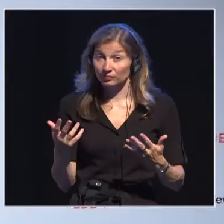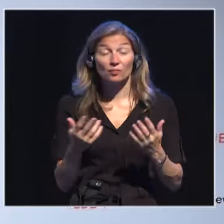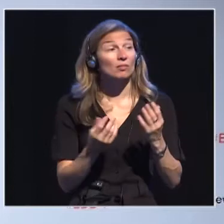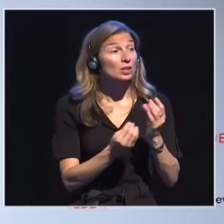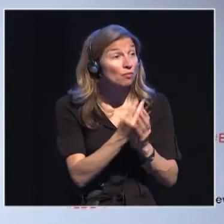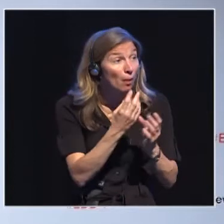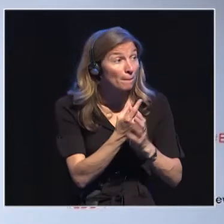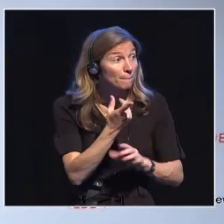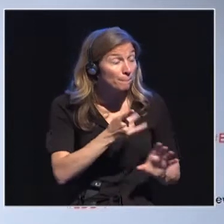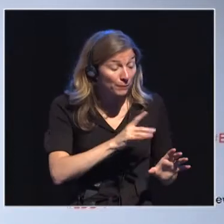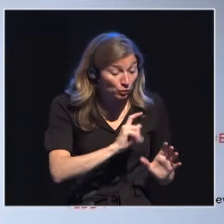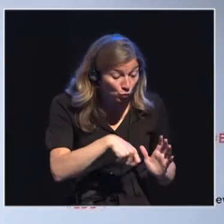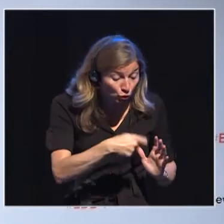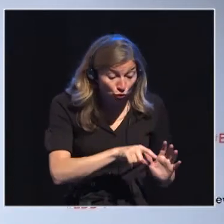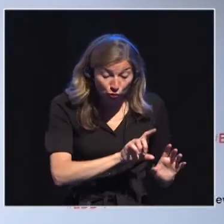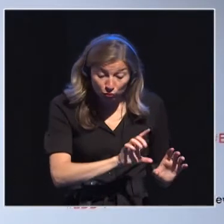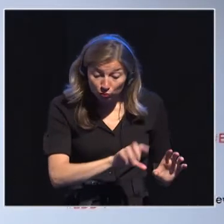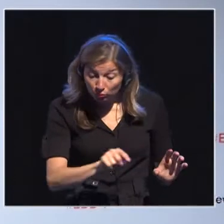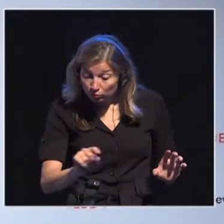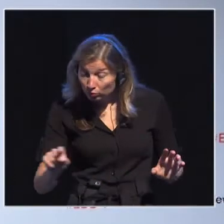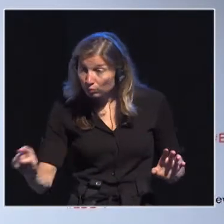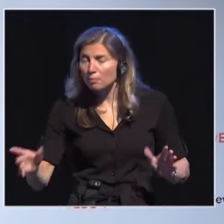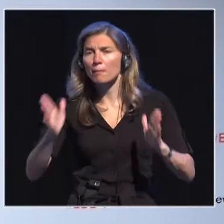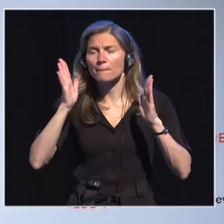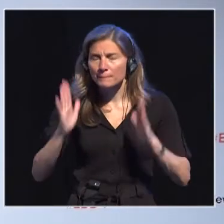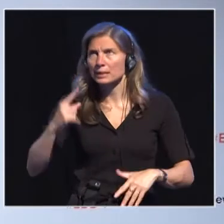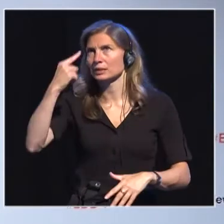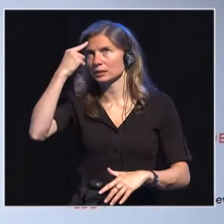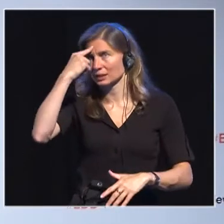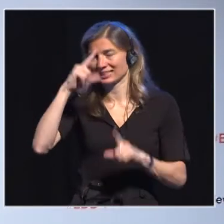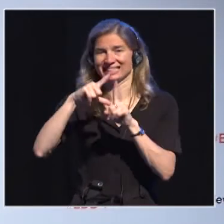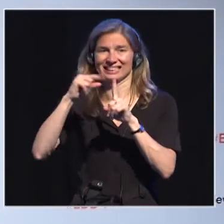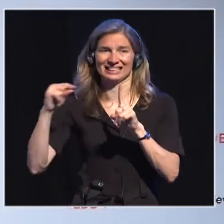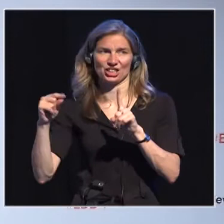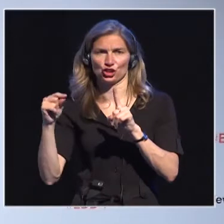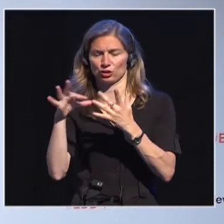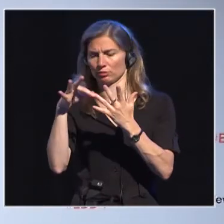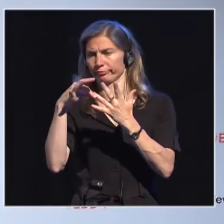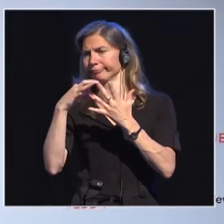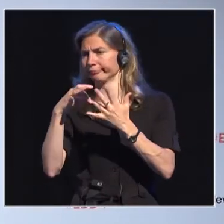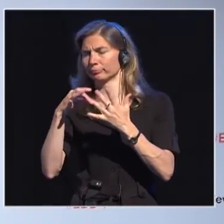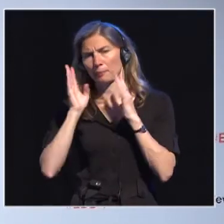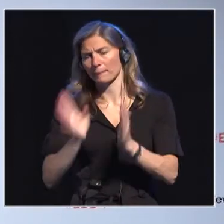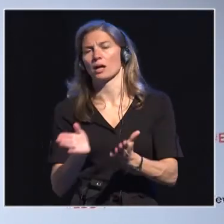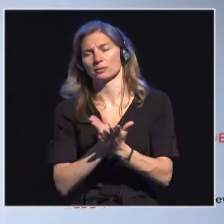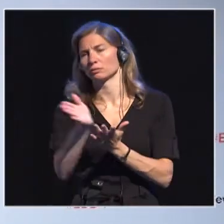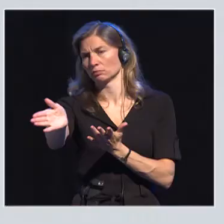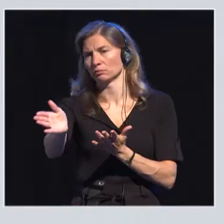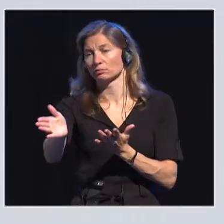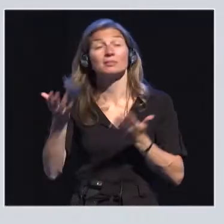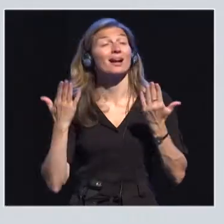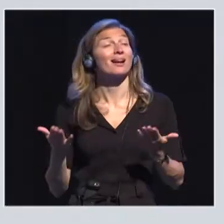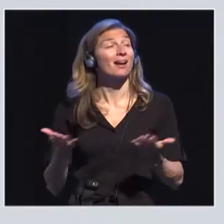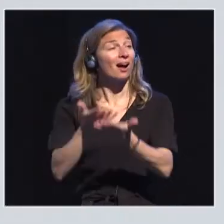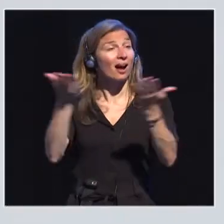project, there has to be also a digital component. As we know, the EU is